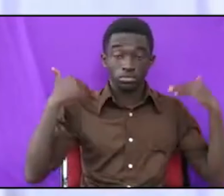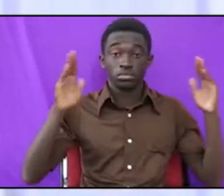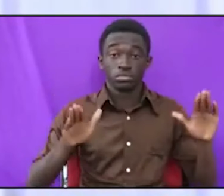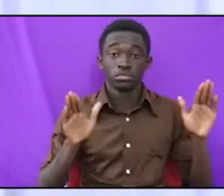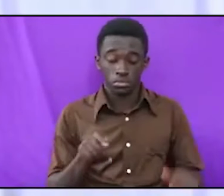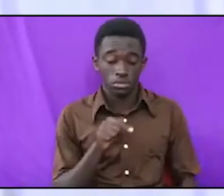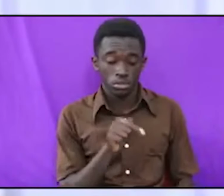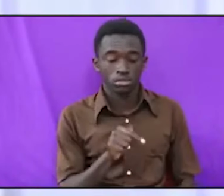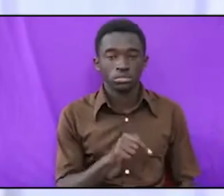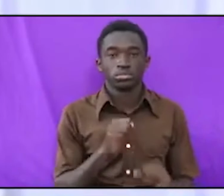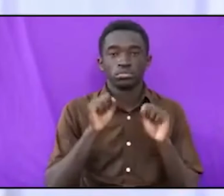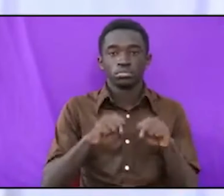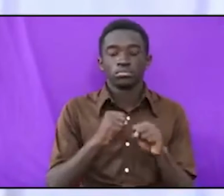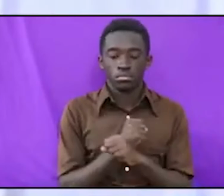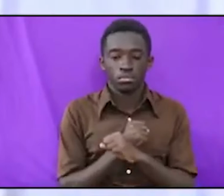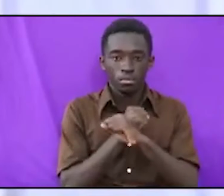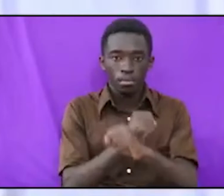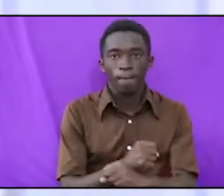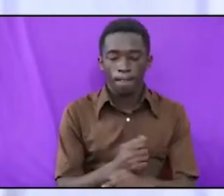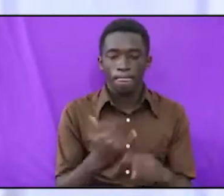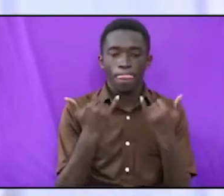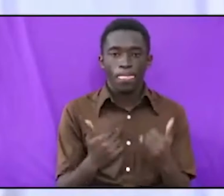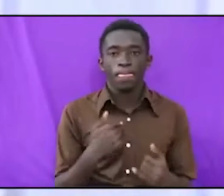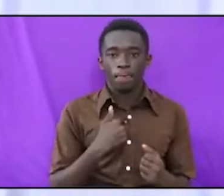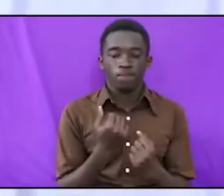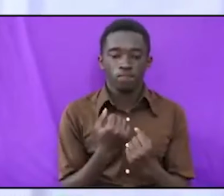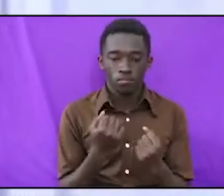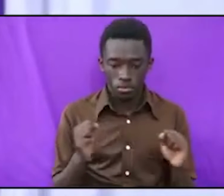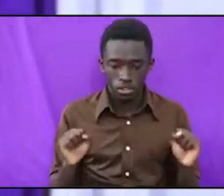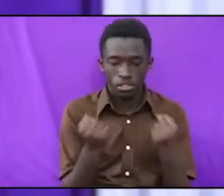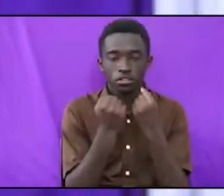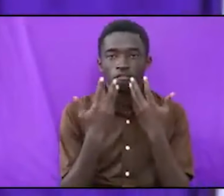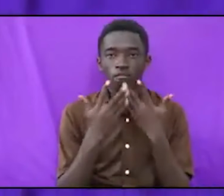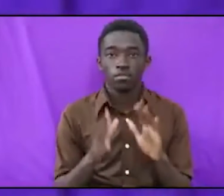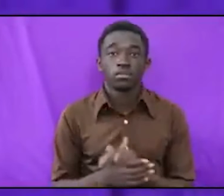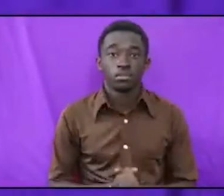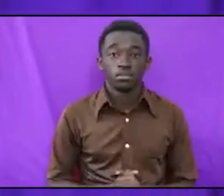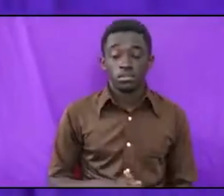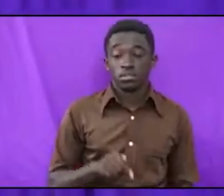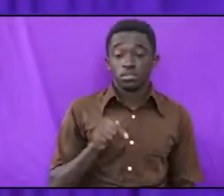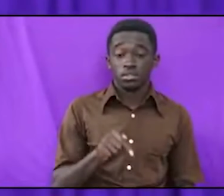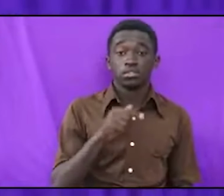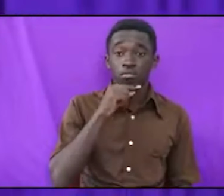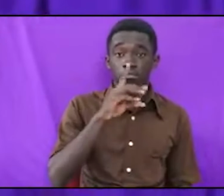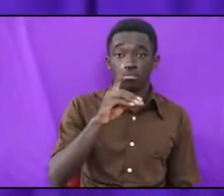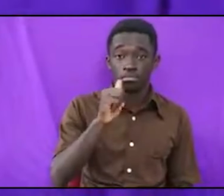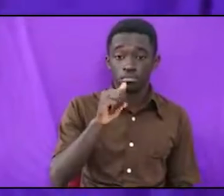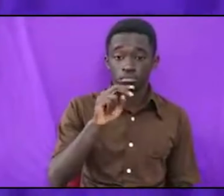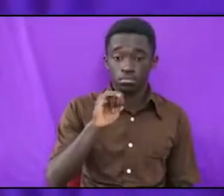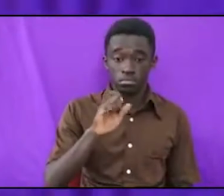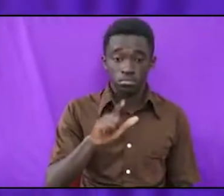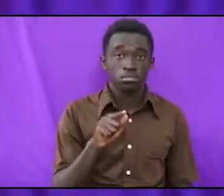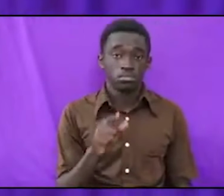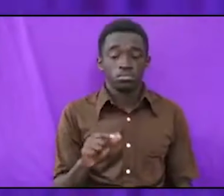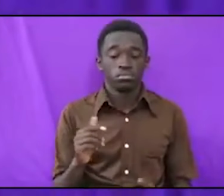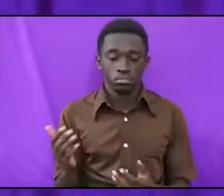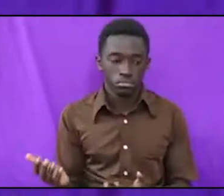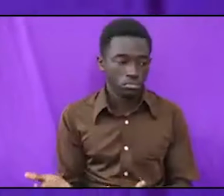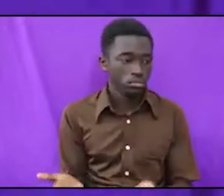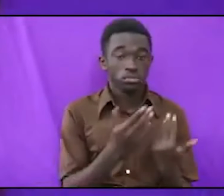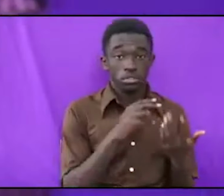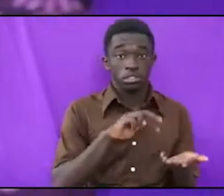was protected. I am saved. And so Daniel was removed. And to prove to you that the lions were